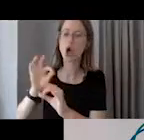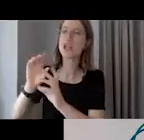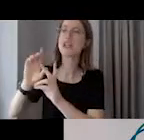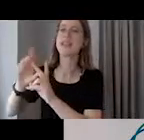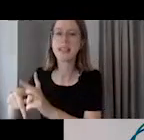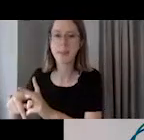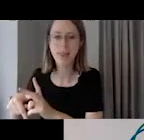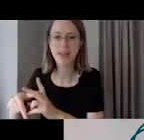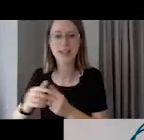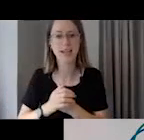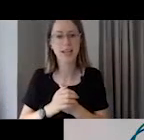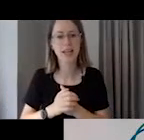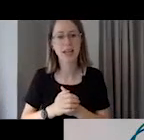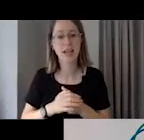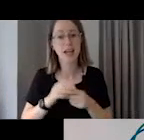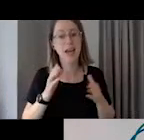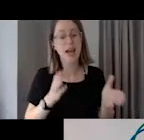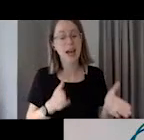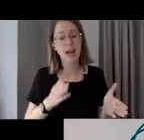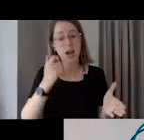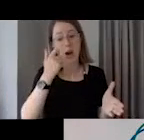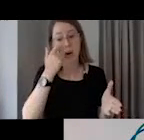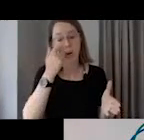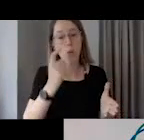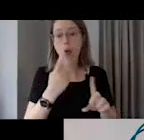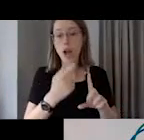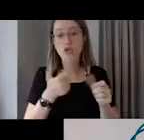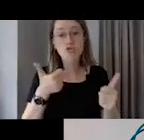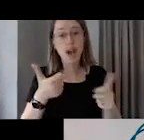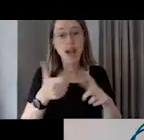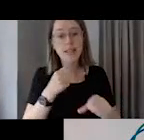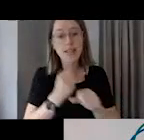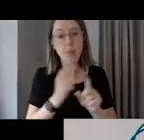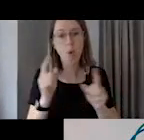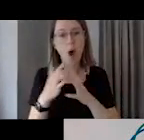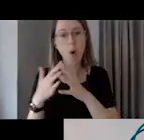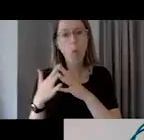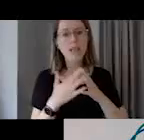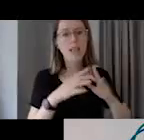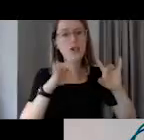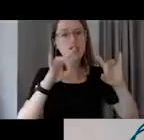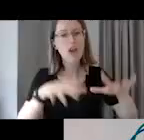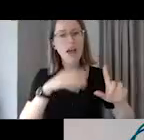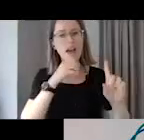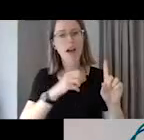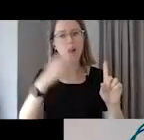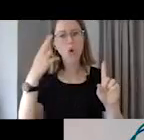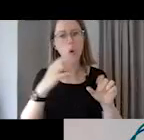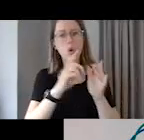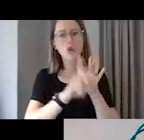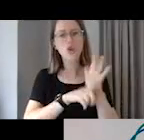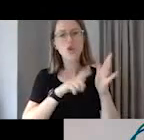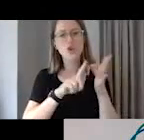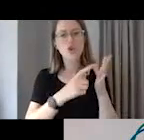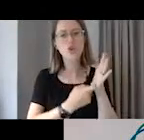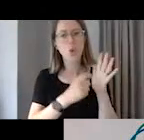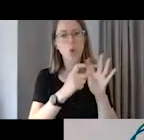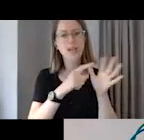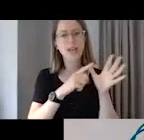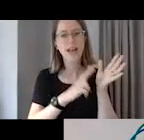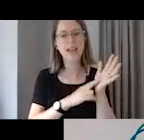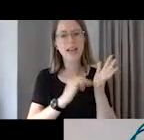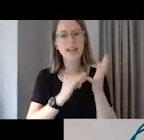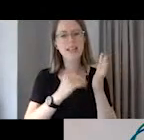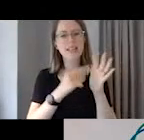disability. And I think one good example of that is in Western Australia, there's a guy called Jordan Steele John, who